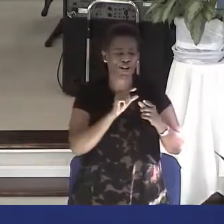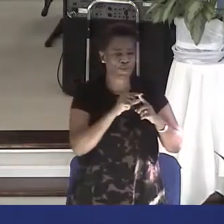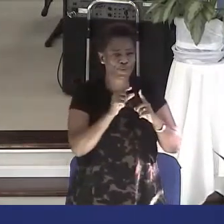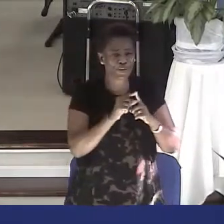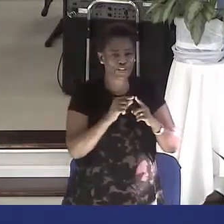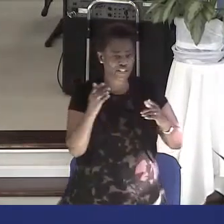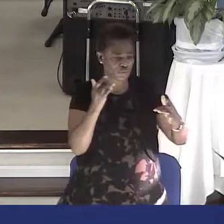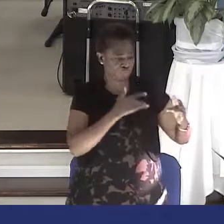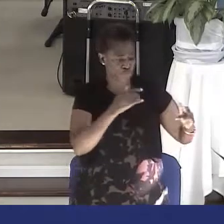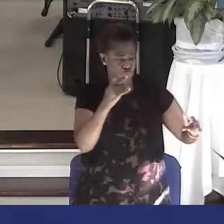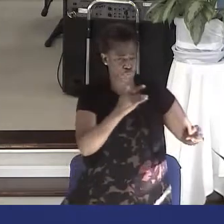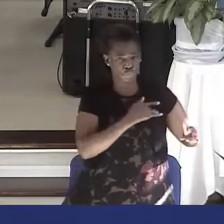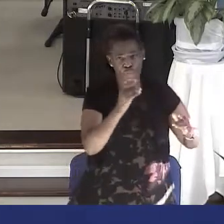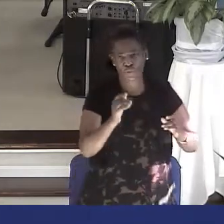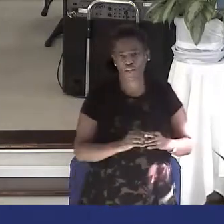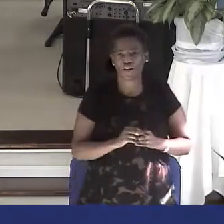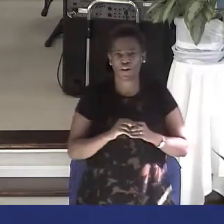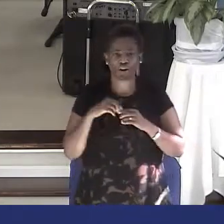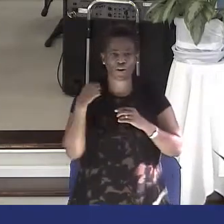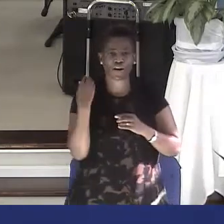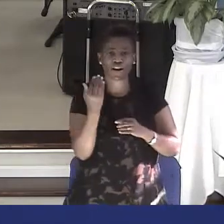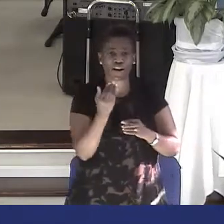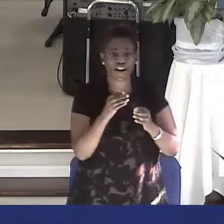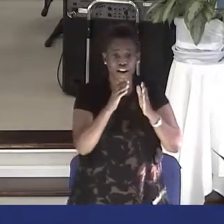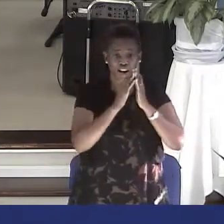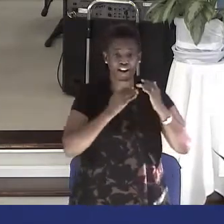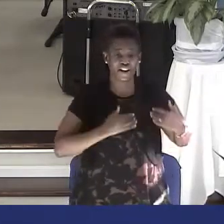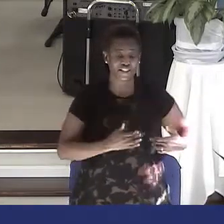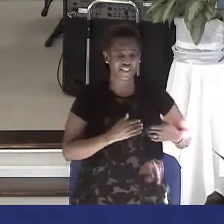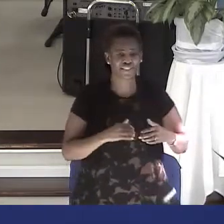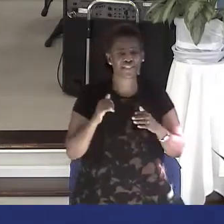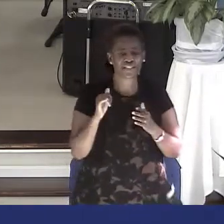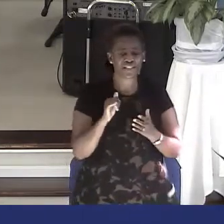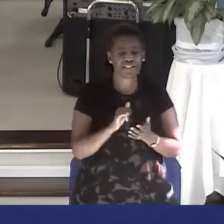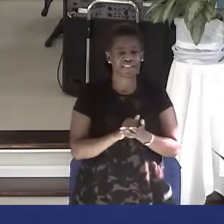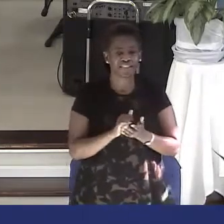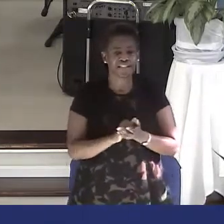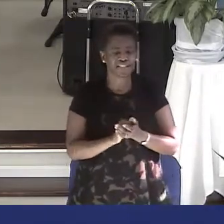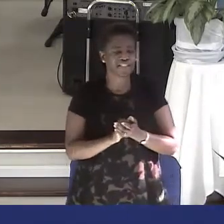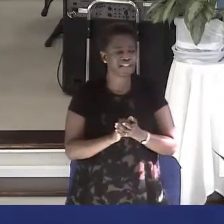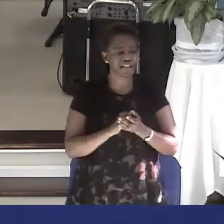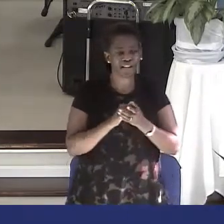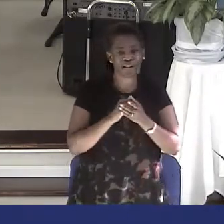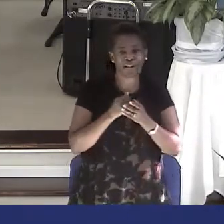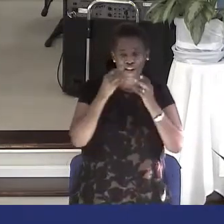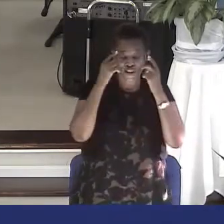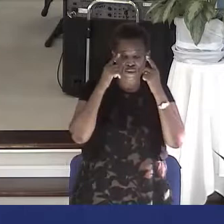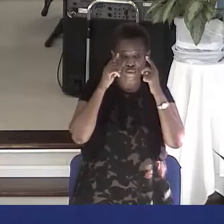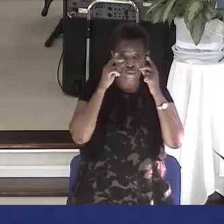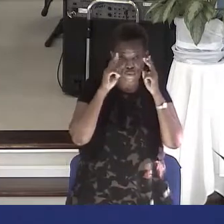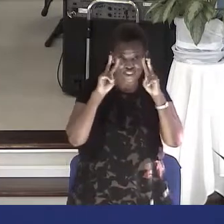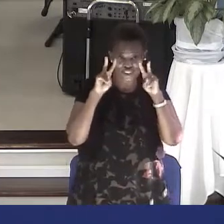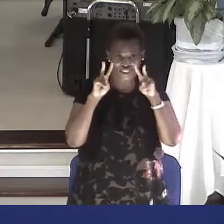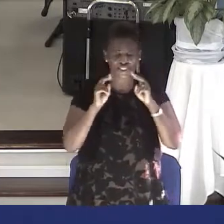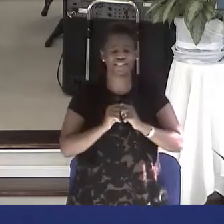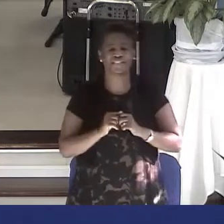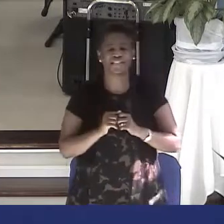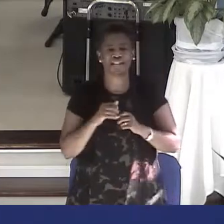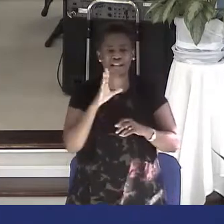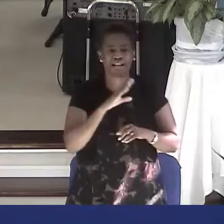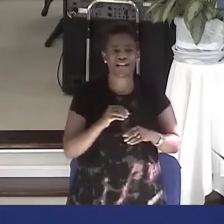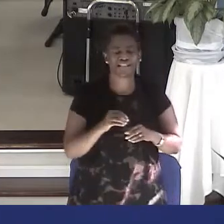listen or watch, and that God, the toughest heart that listen this morning shall be able to